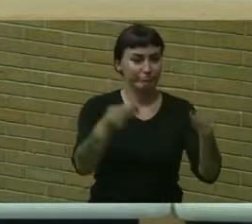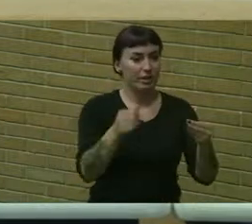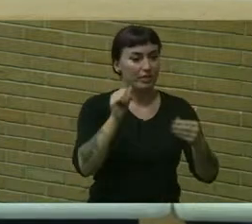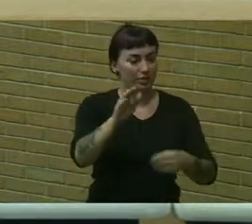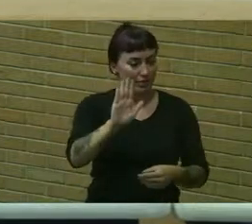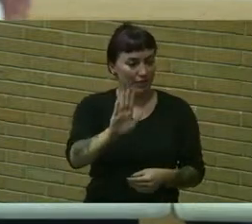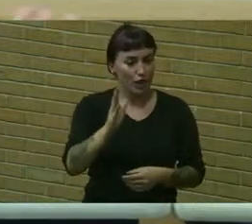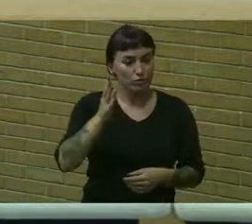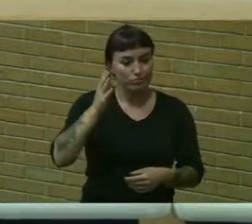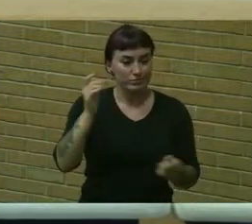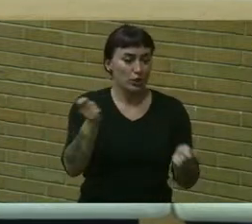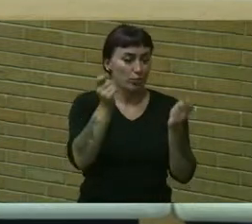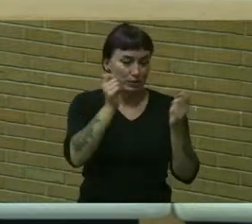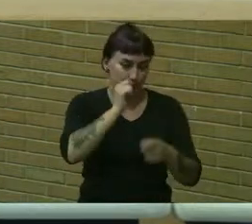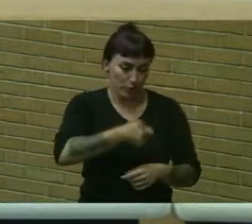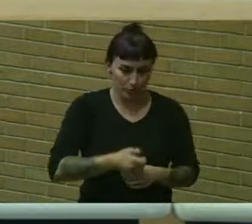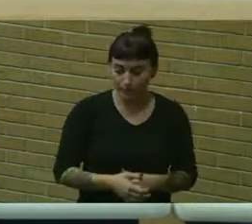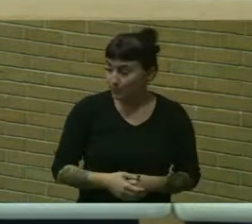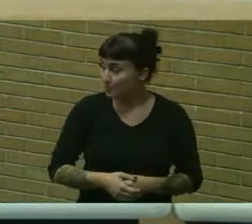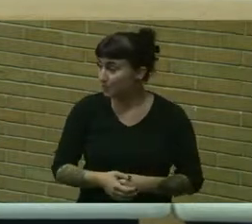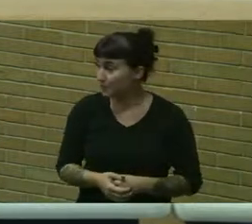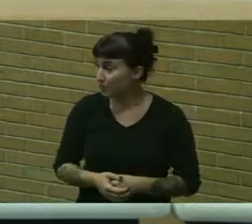ceremony tomorrow.